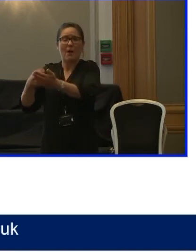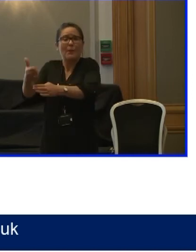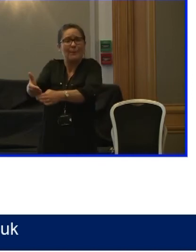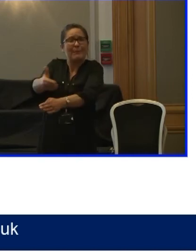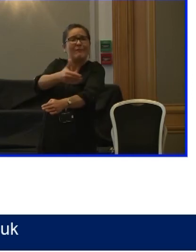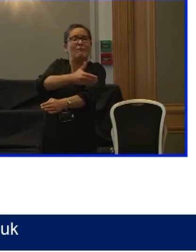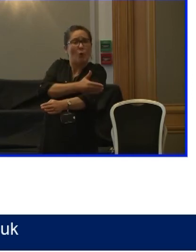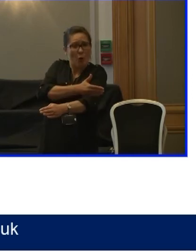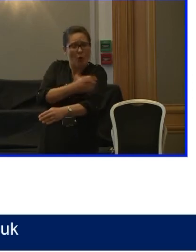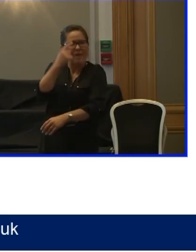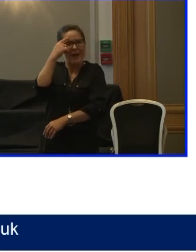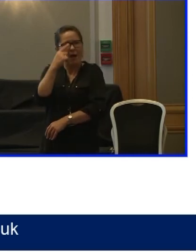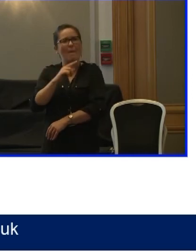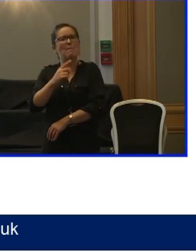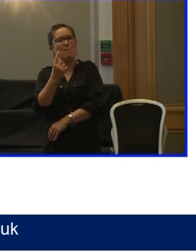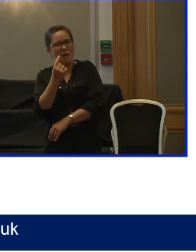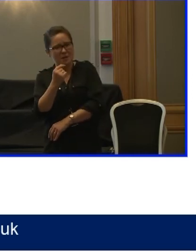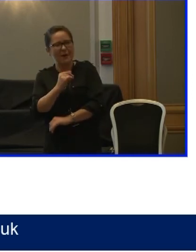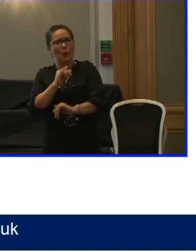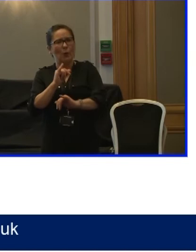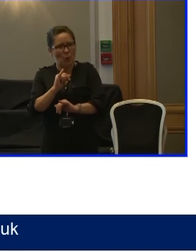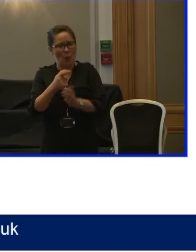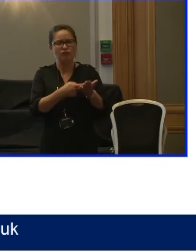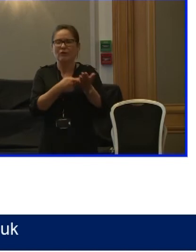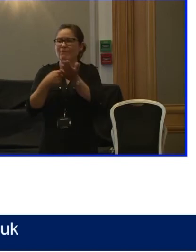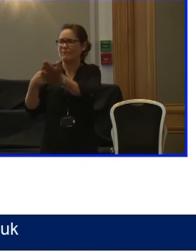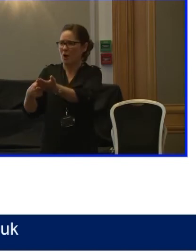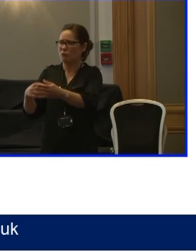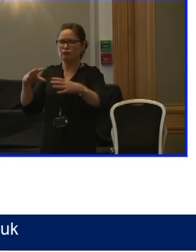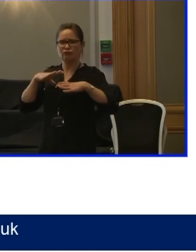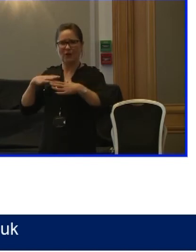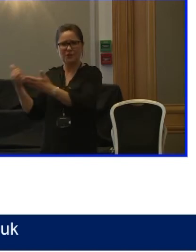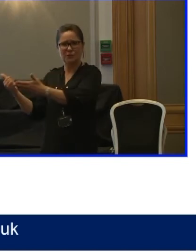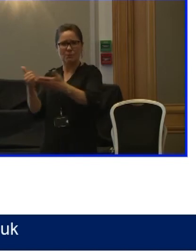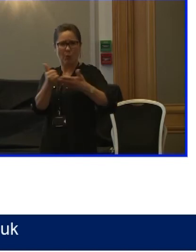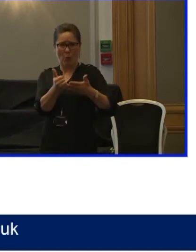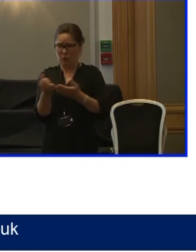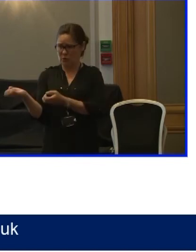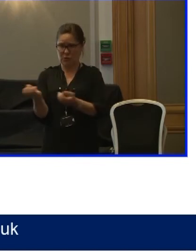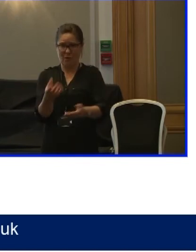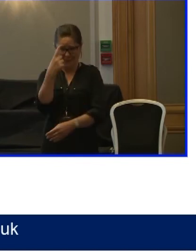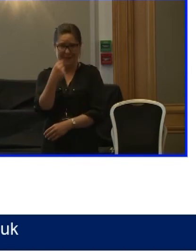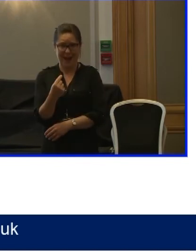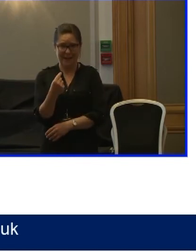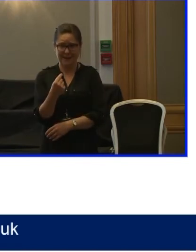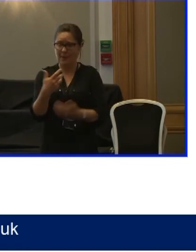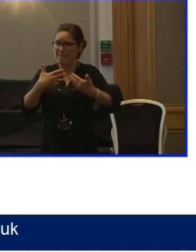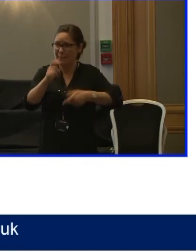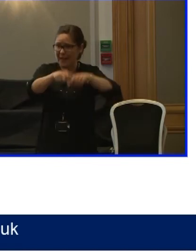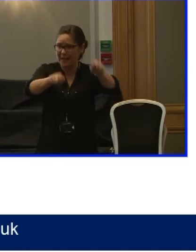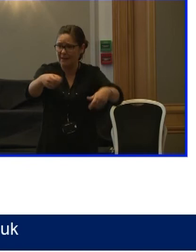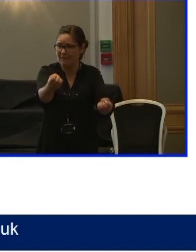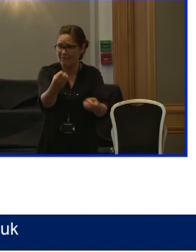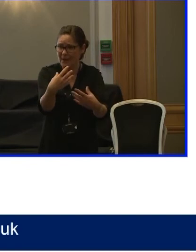new Discover Wellbeing project, and our support services. We know from the feedback that we get that the services